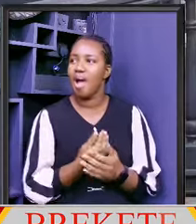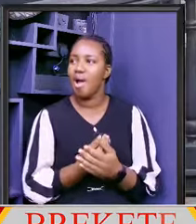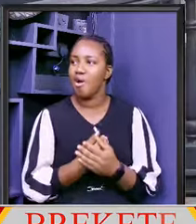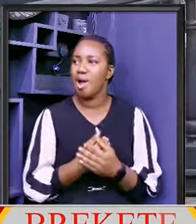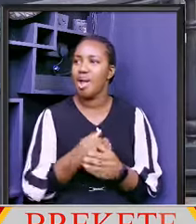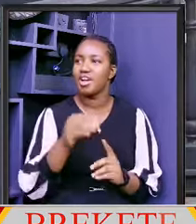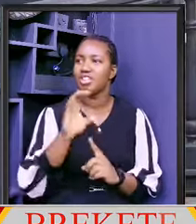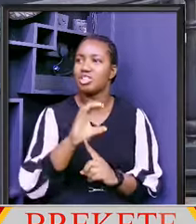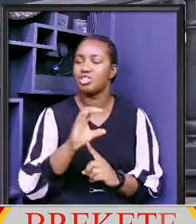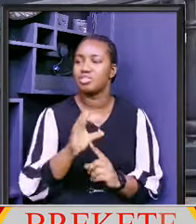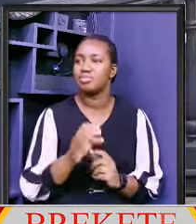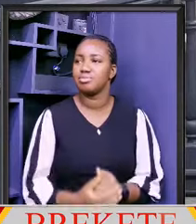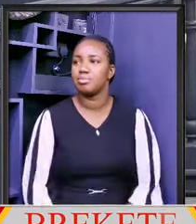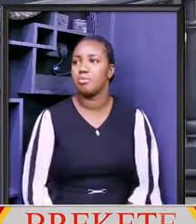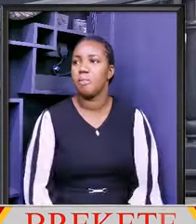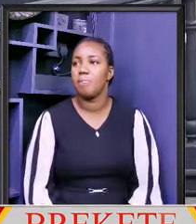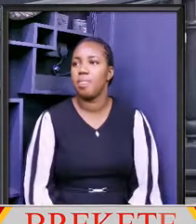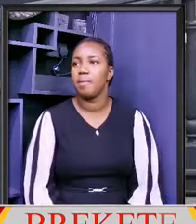formula.